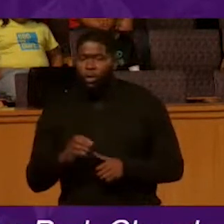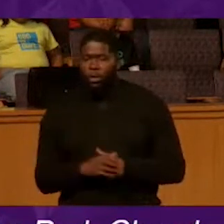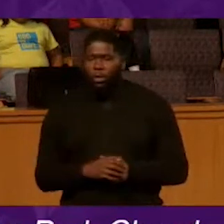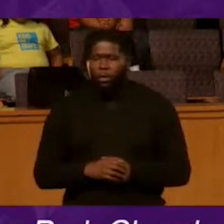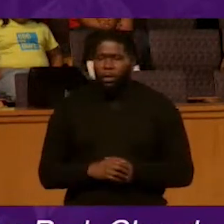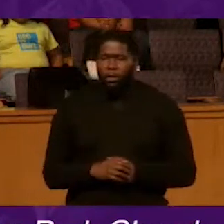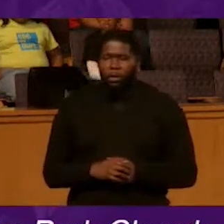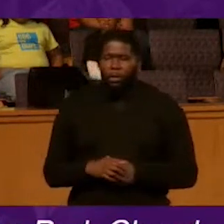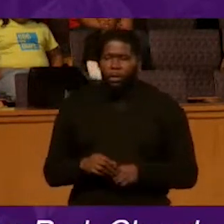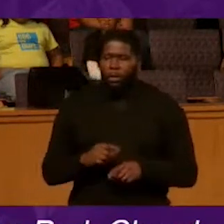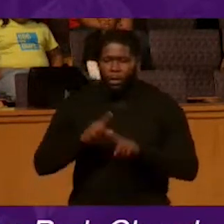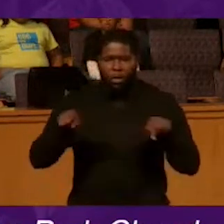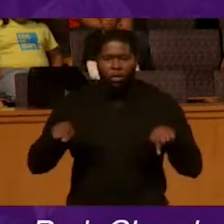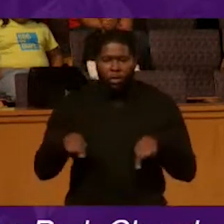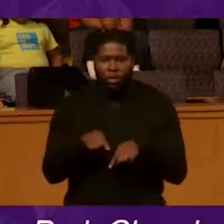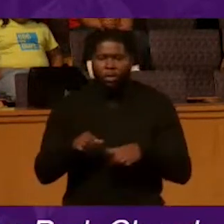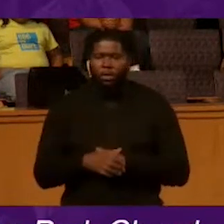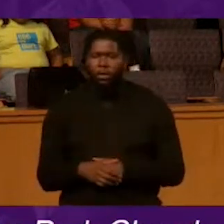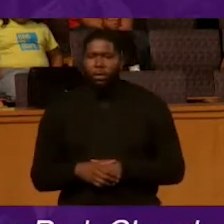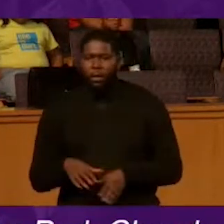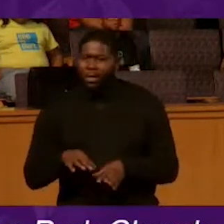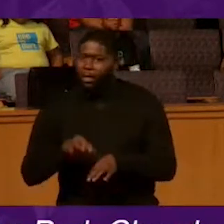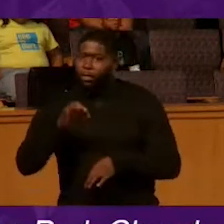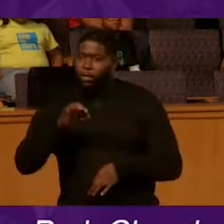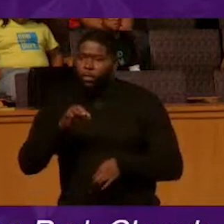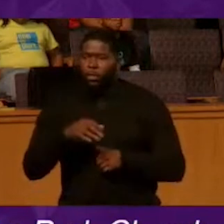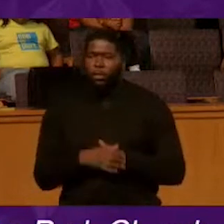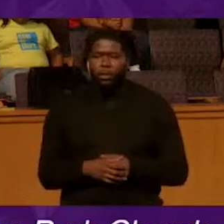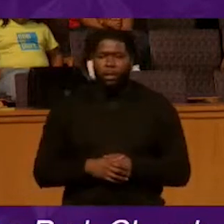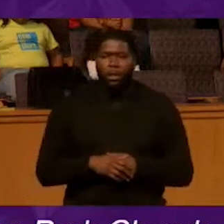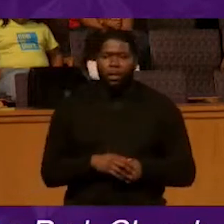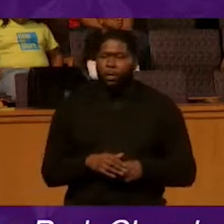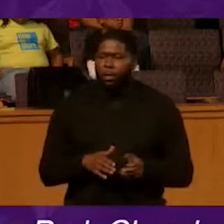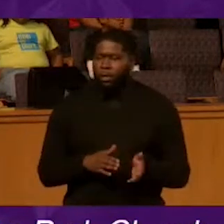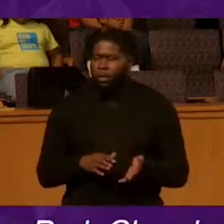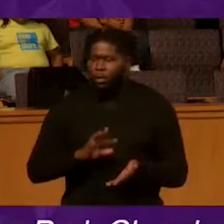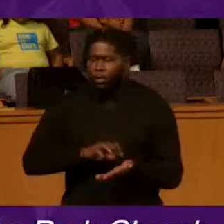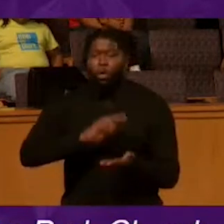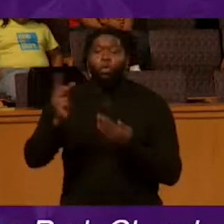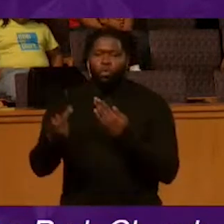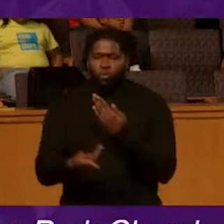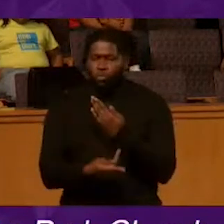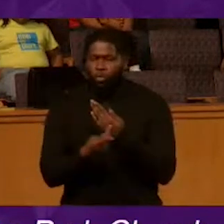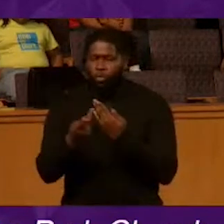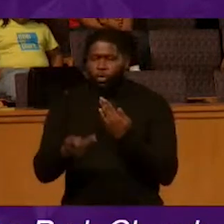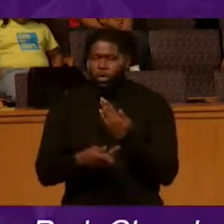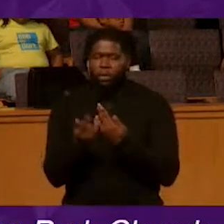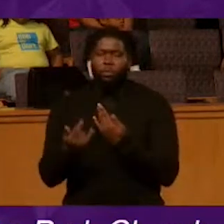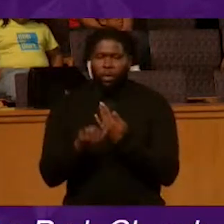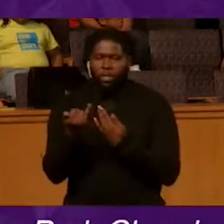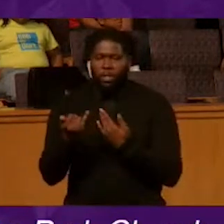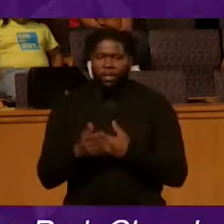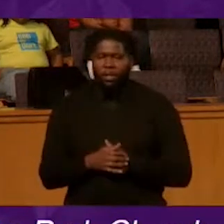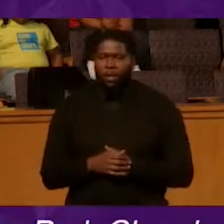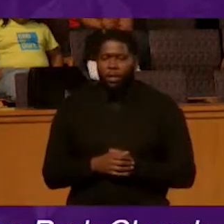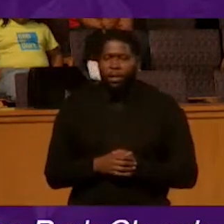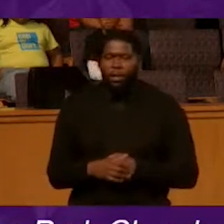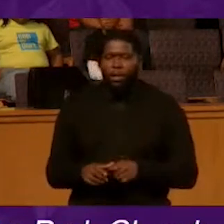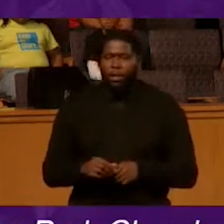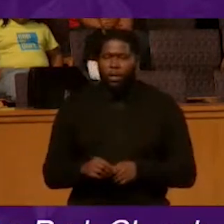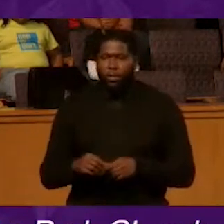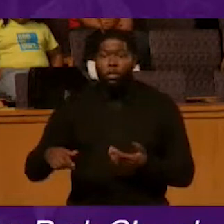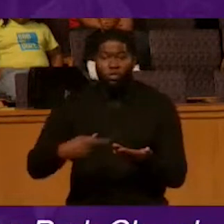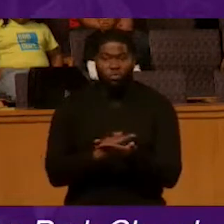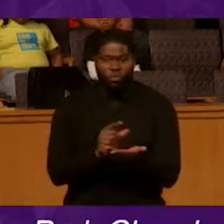need. You've been hearing about this Chosen project for a couple weeks now, and you're going to hear some more information about it on the Park News.